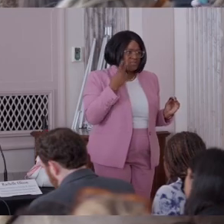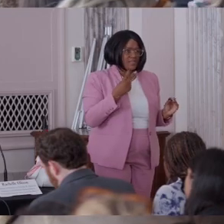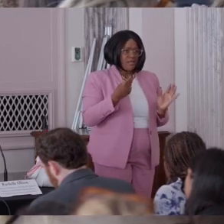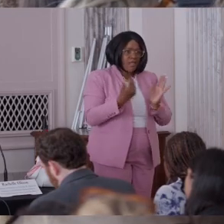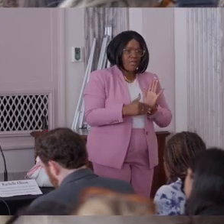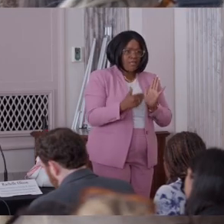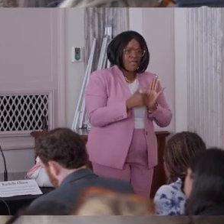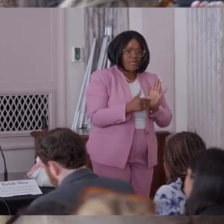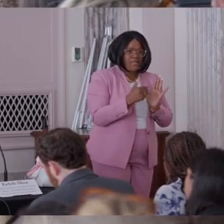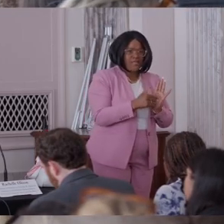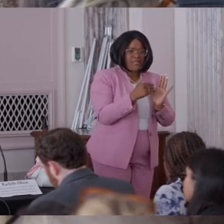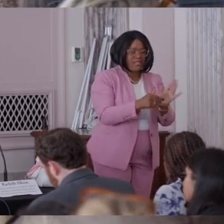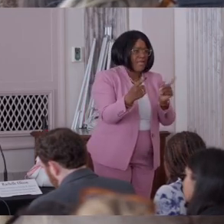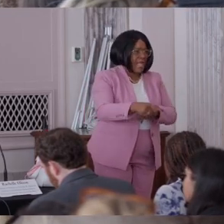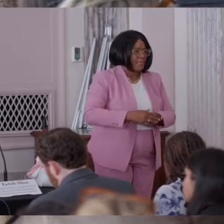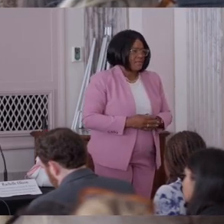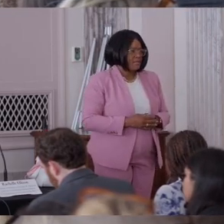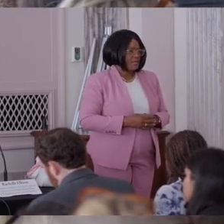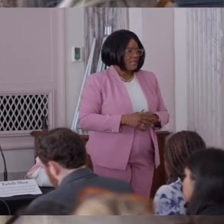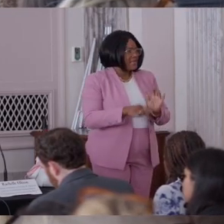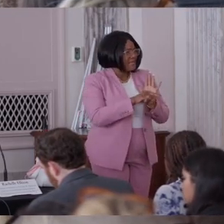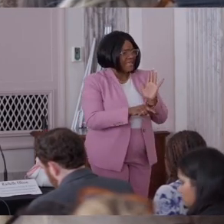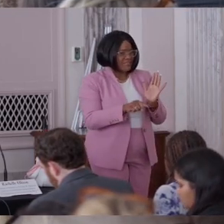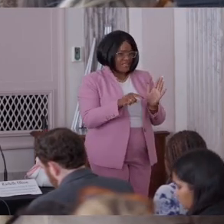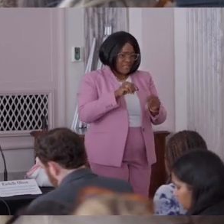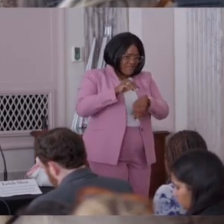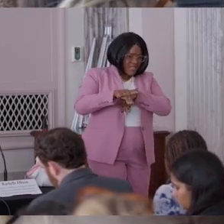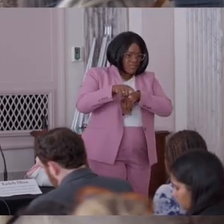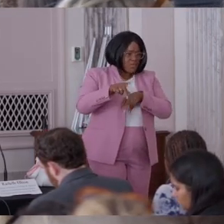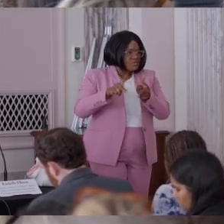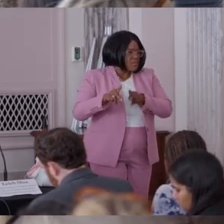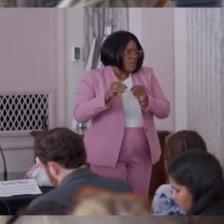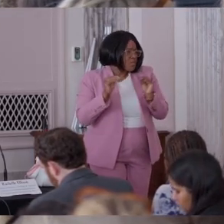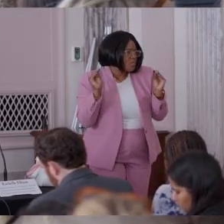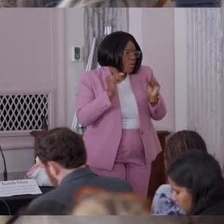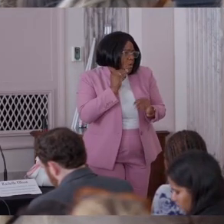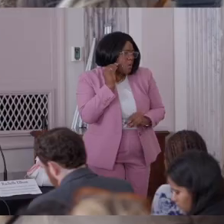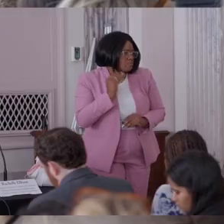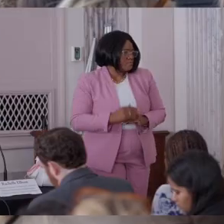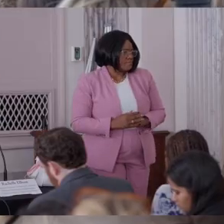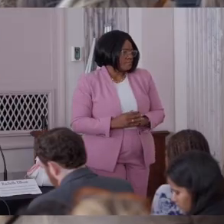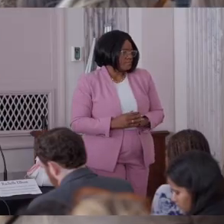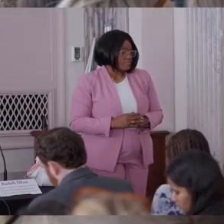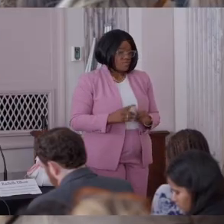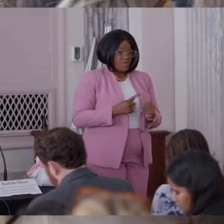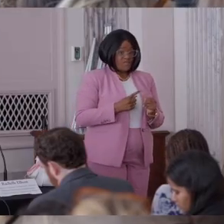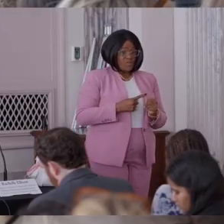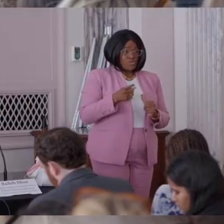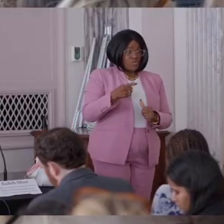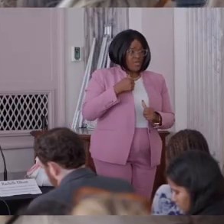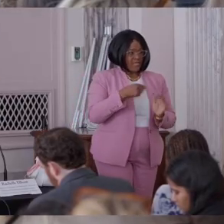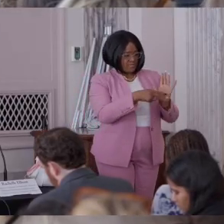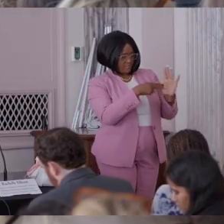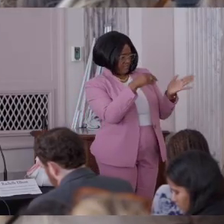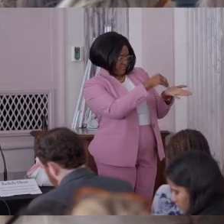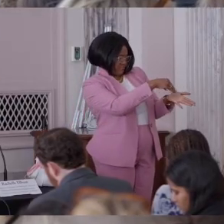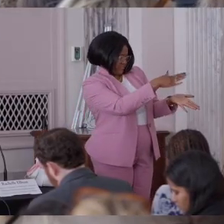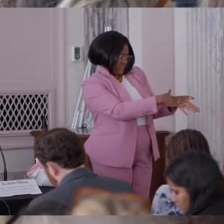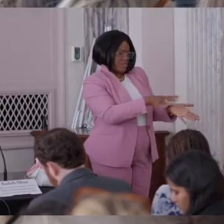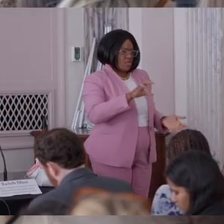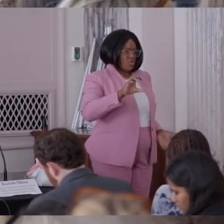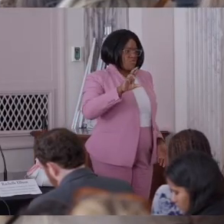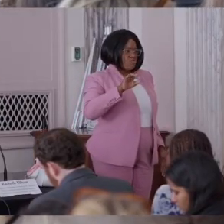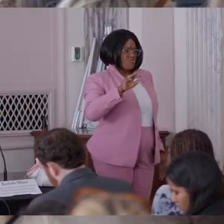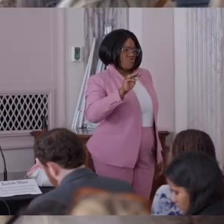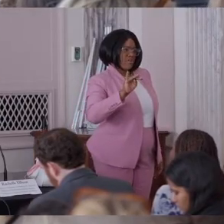they negatively affect people experiencing homelessness in a number of ways. First of all, if you have a criminal record, it's